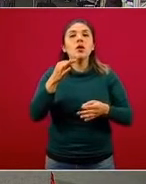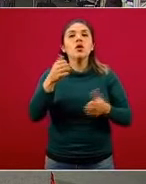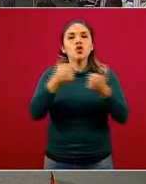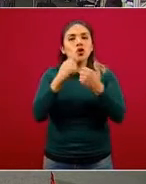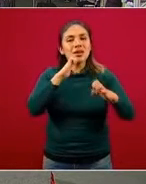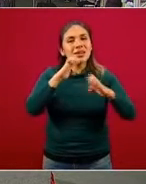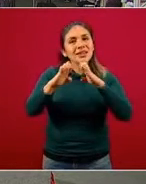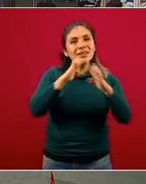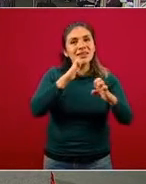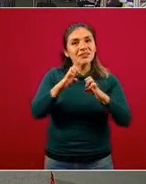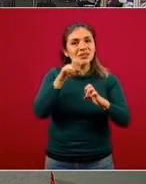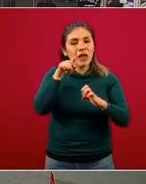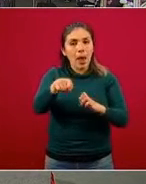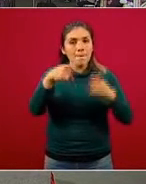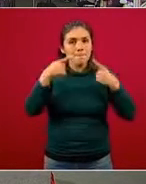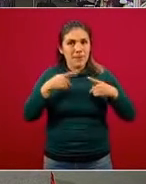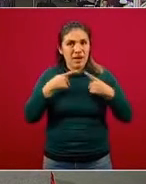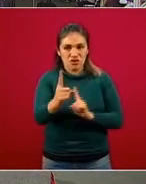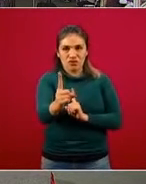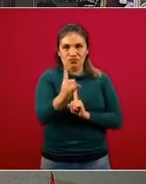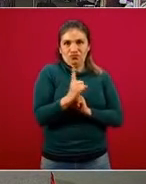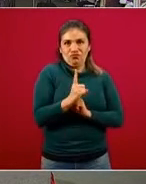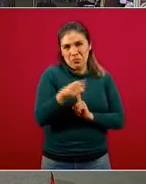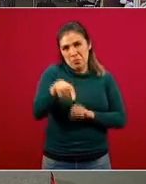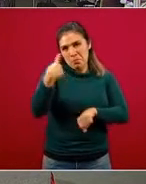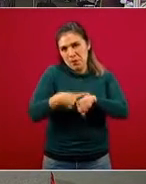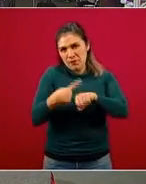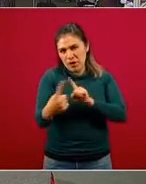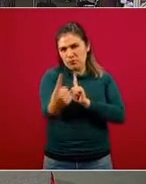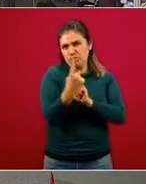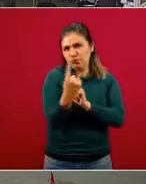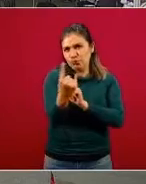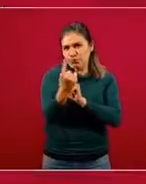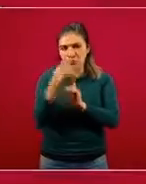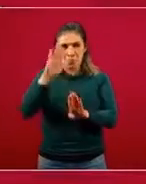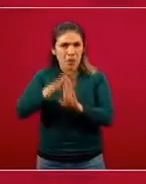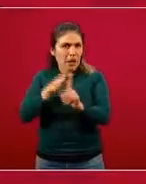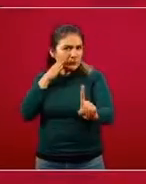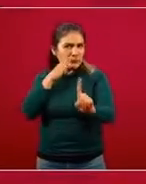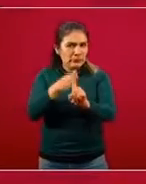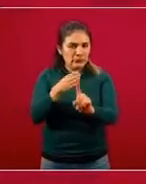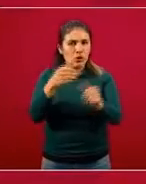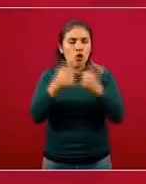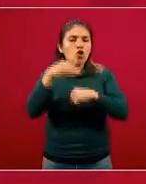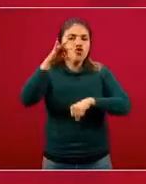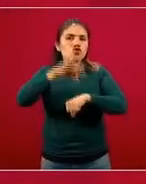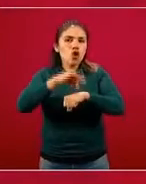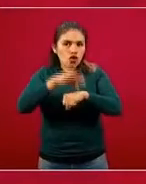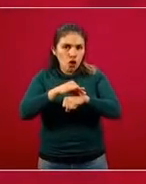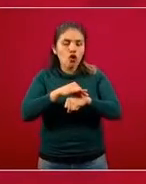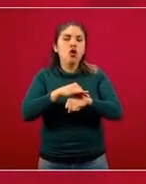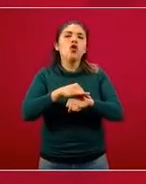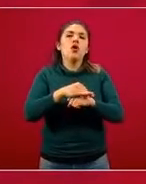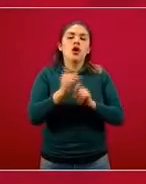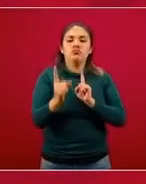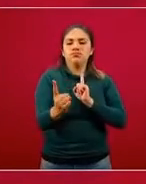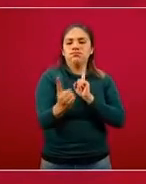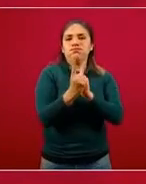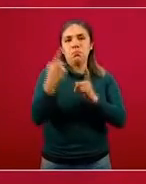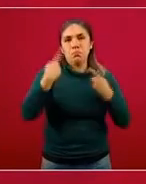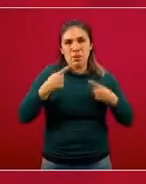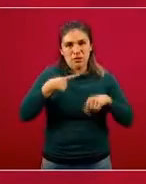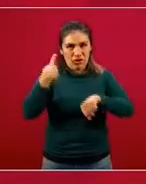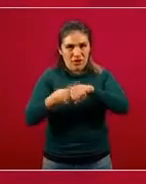how many cases there are, or when we do an interview directly with patients, with